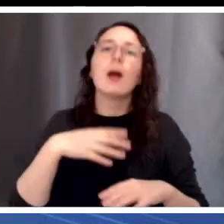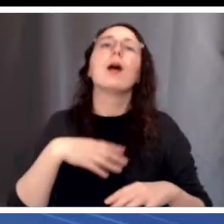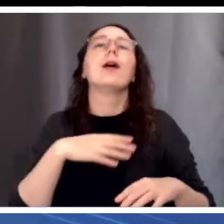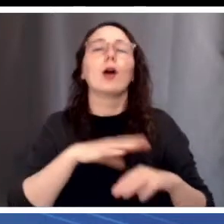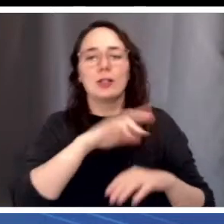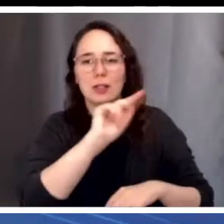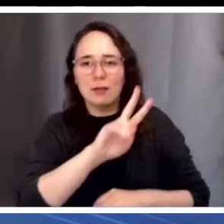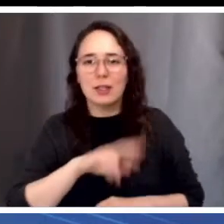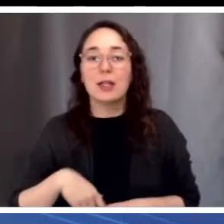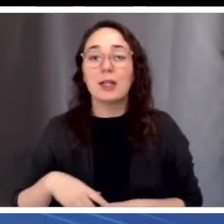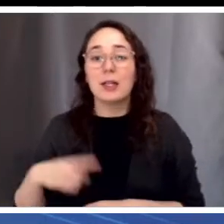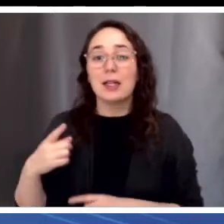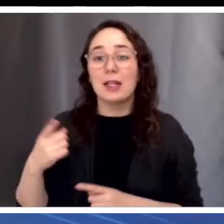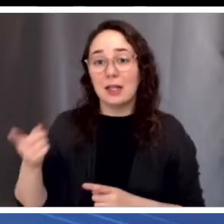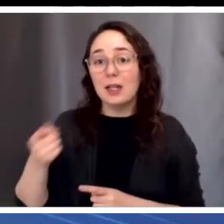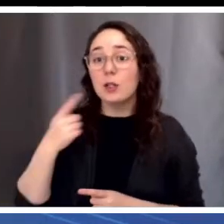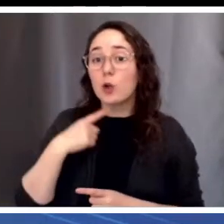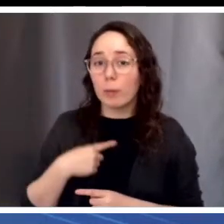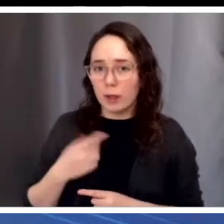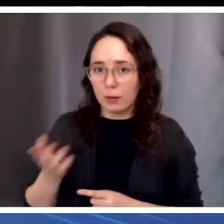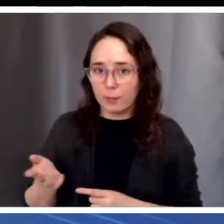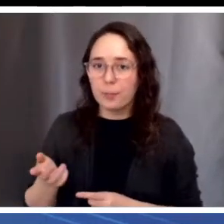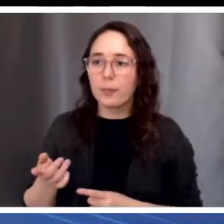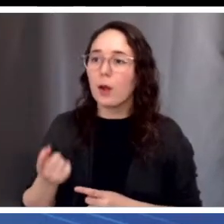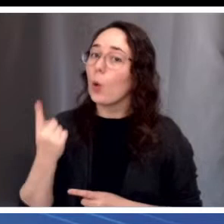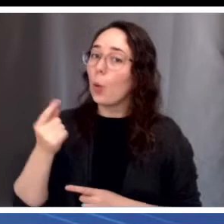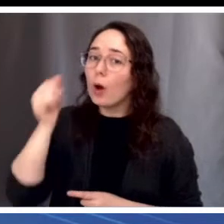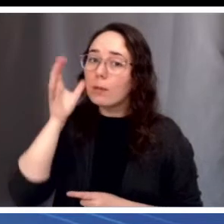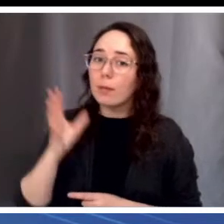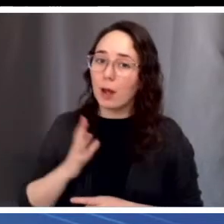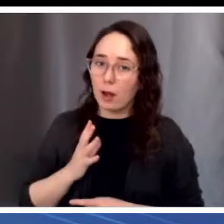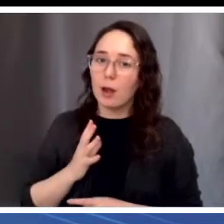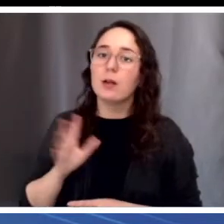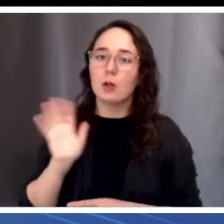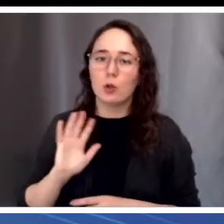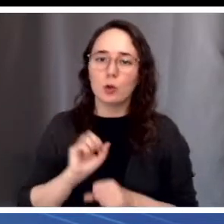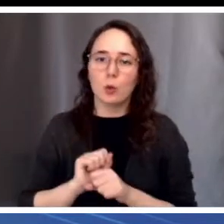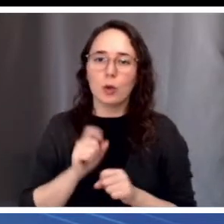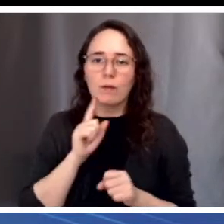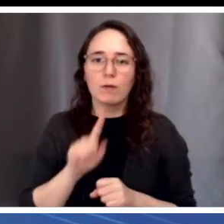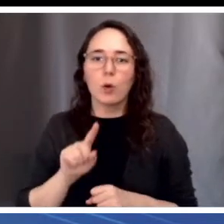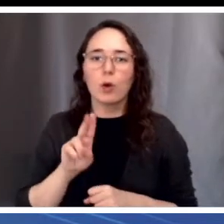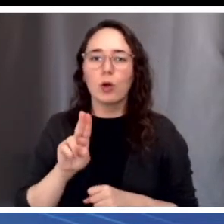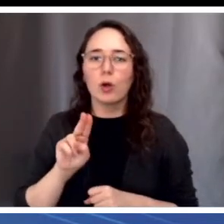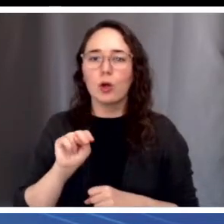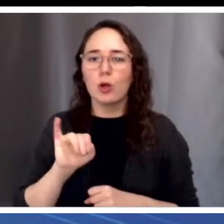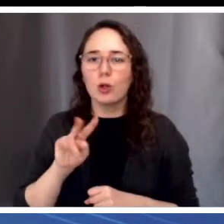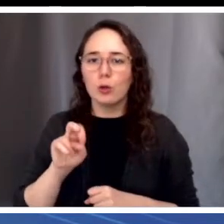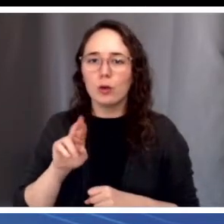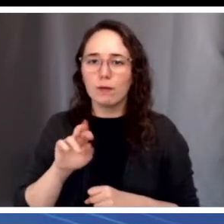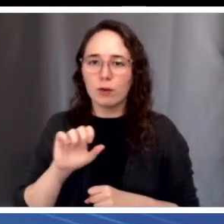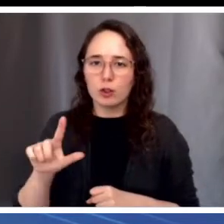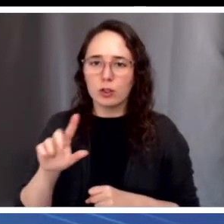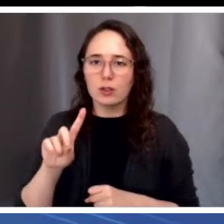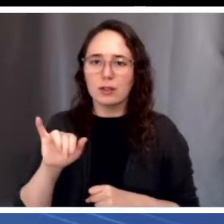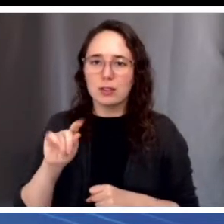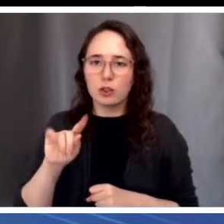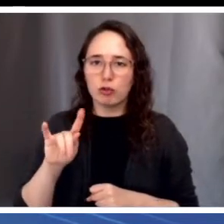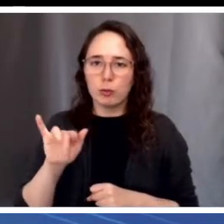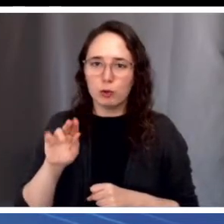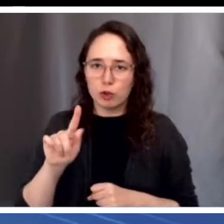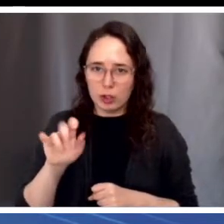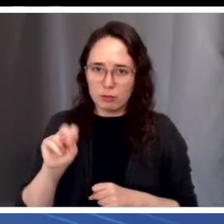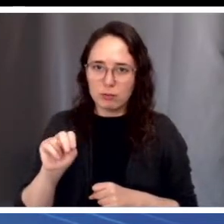who used to do the universal distribution and he's leaving the industry at the age of 50 to go into accessible media.